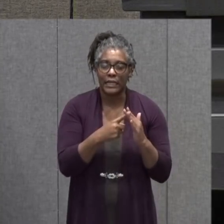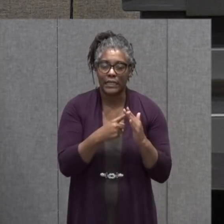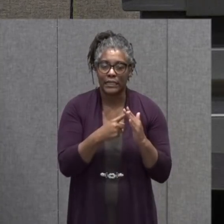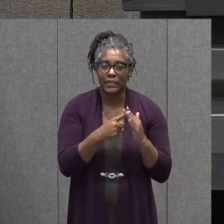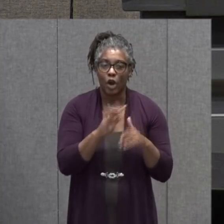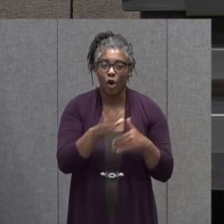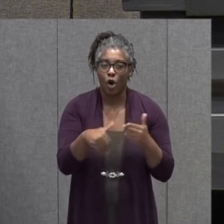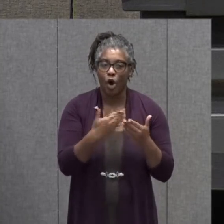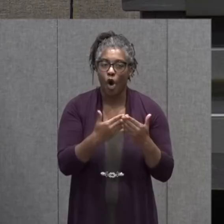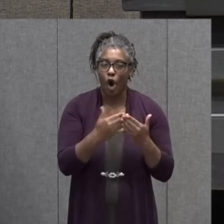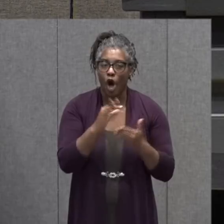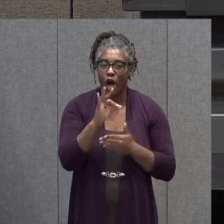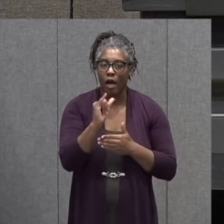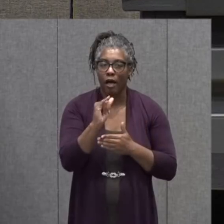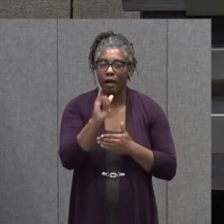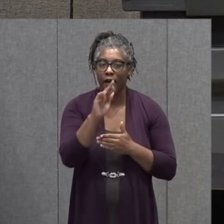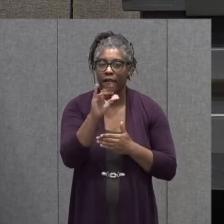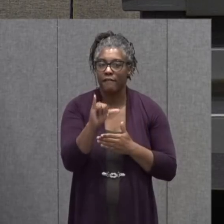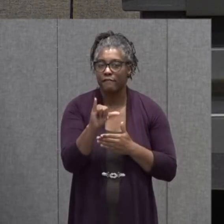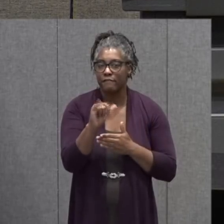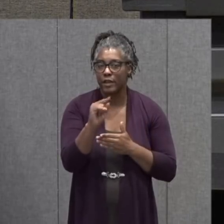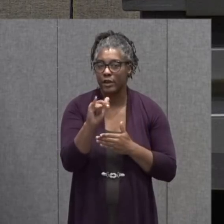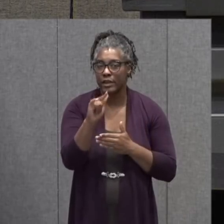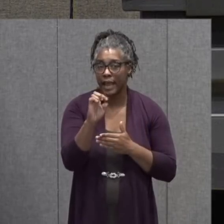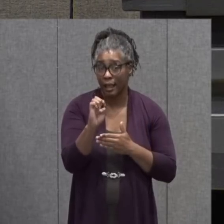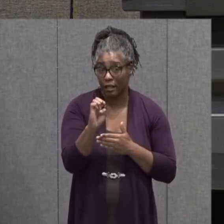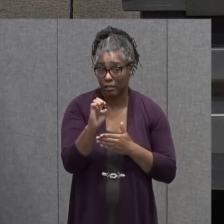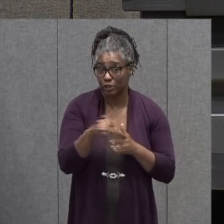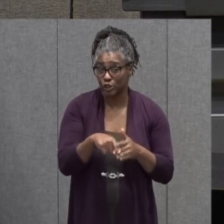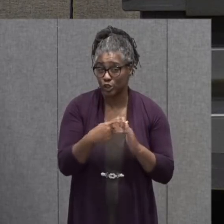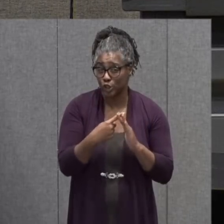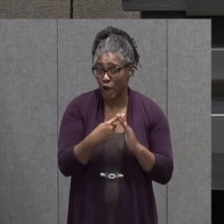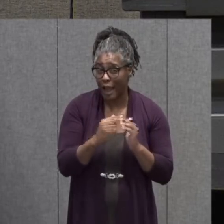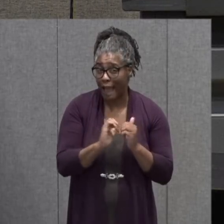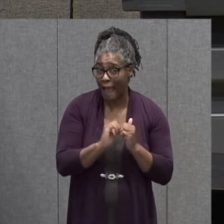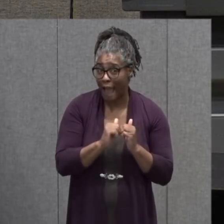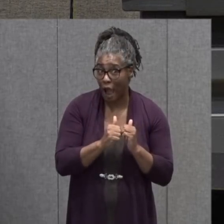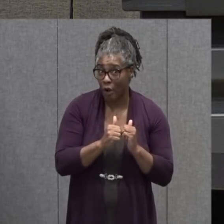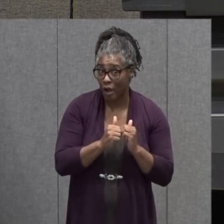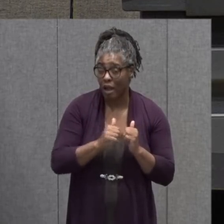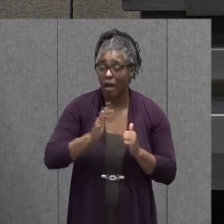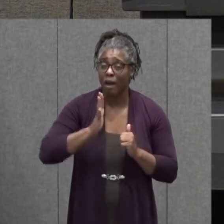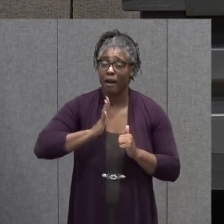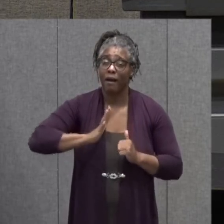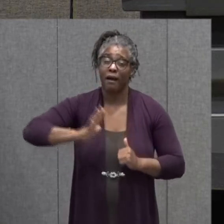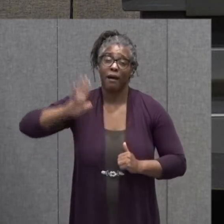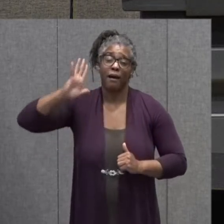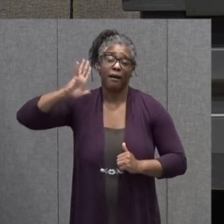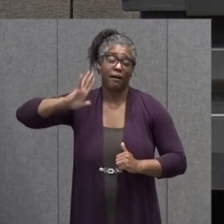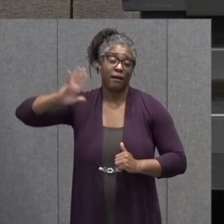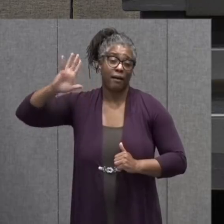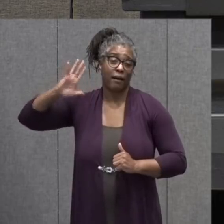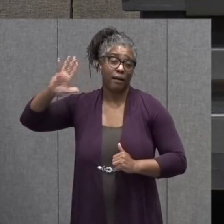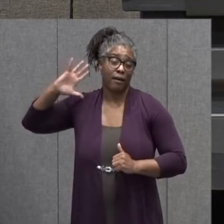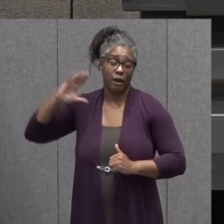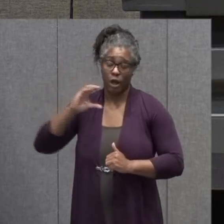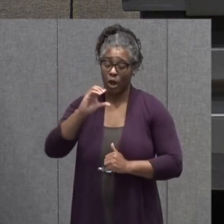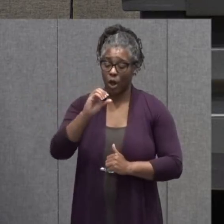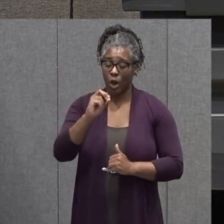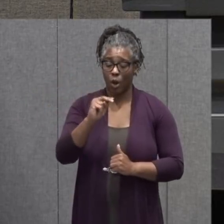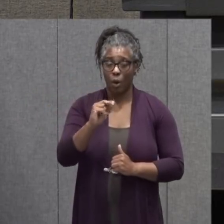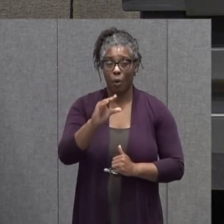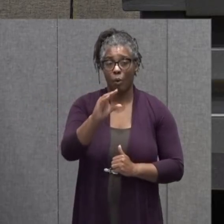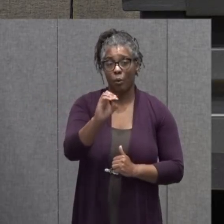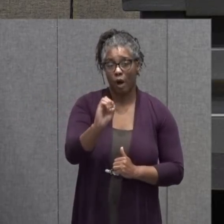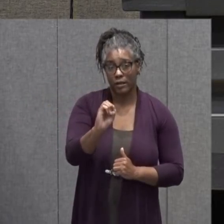with? Did anybody say once upon a time? Because if you did, you were right. Most fairy tales